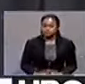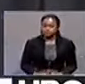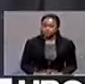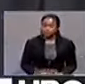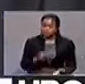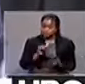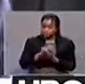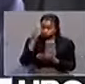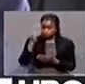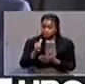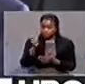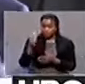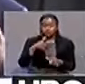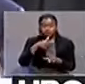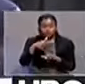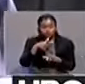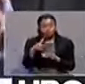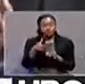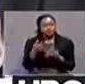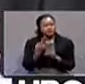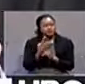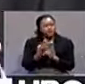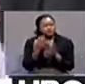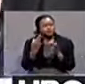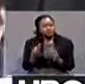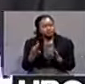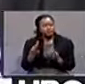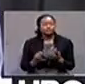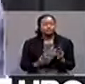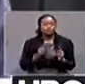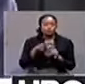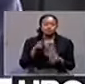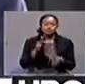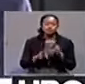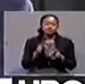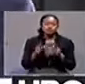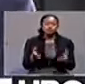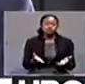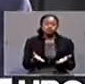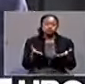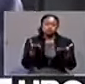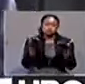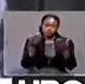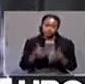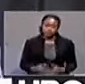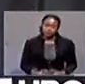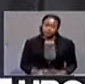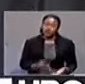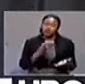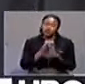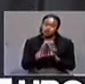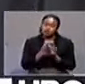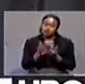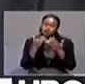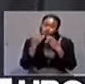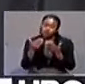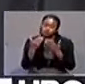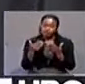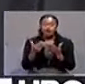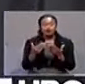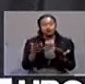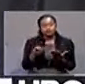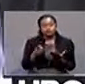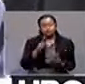That's why he was involved in so many things to bring up the people. So we really thank the late Cyprian